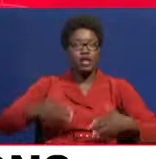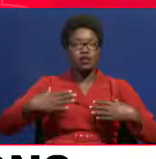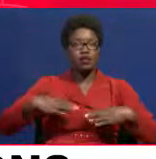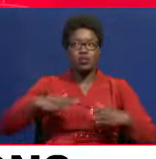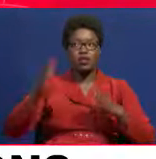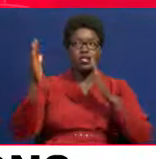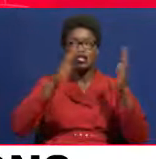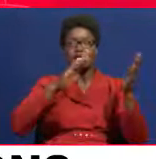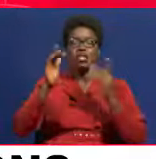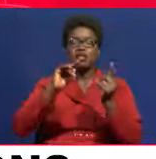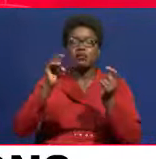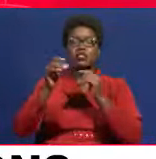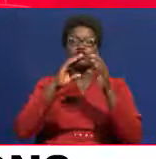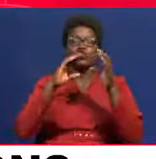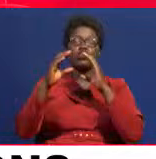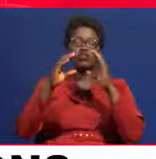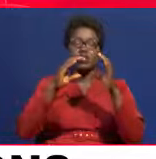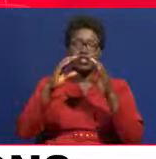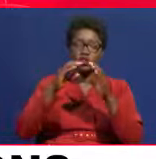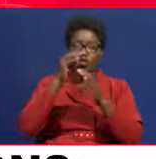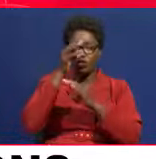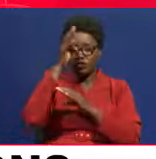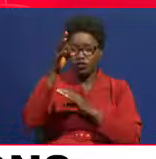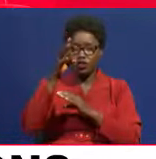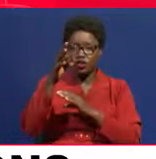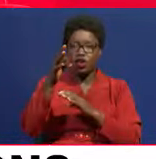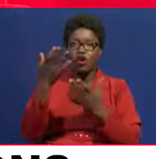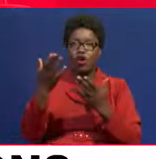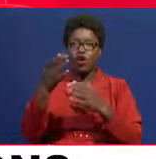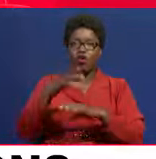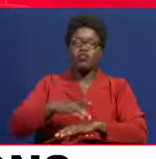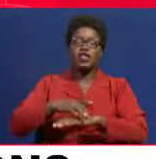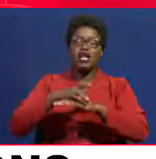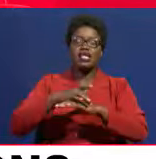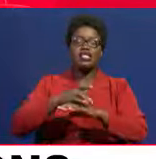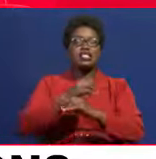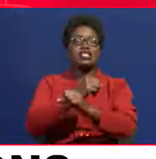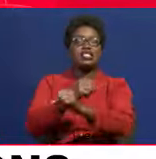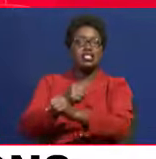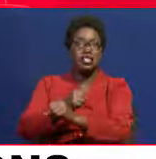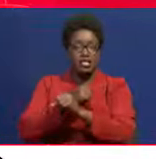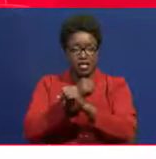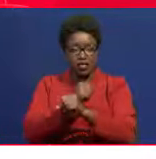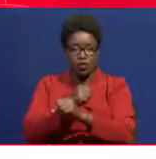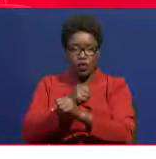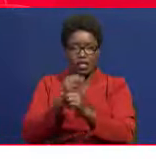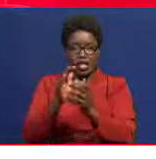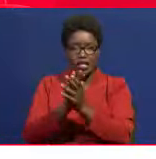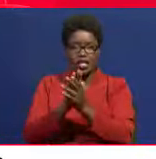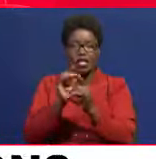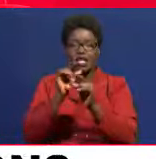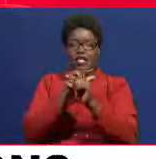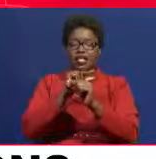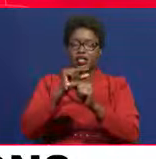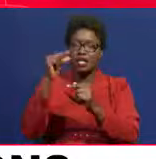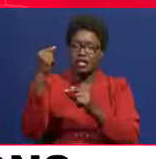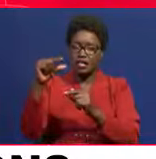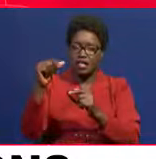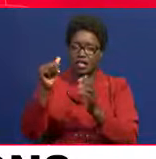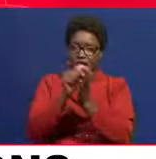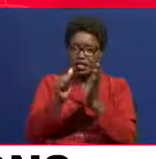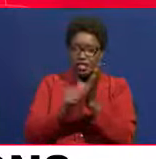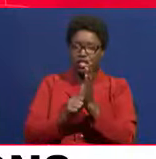in climate change conversations, the future of Mother Earth is secured and the greening agenda for the country will be a